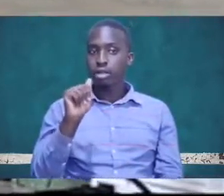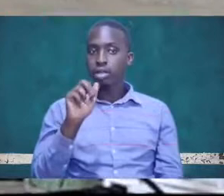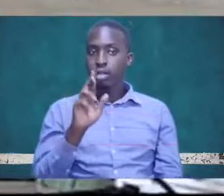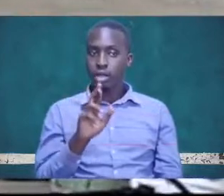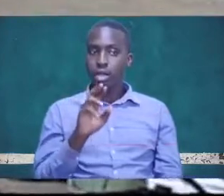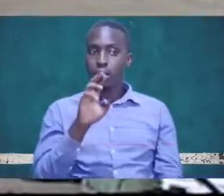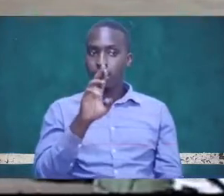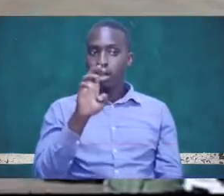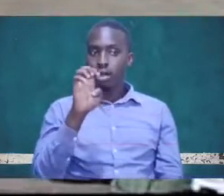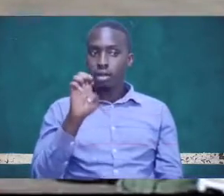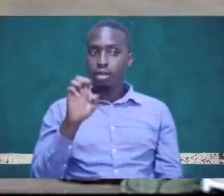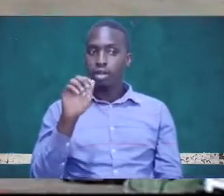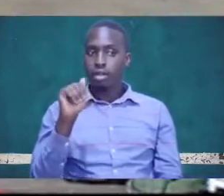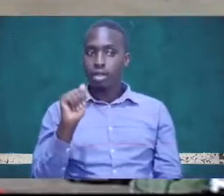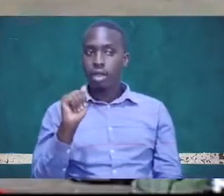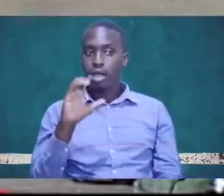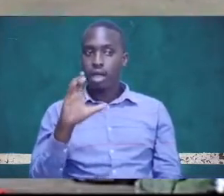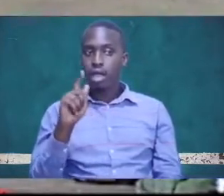reactor.